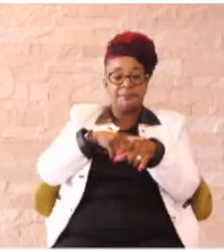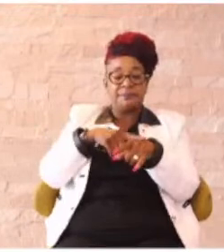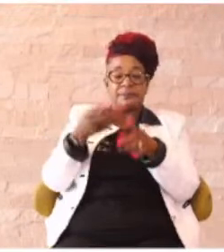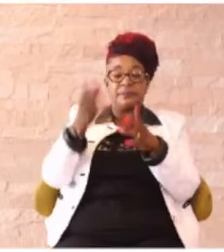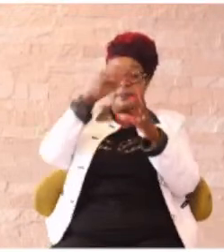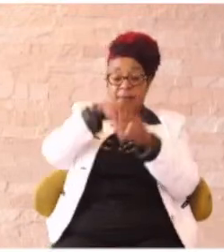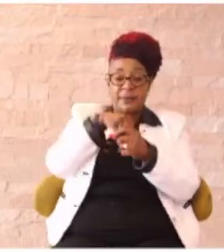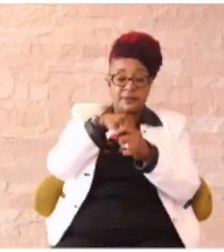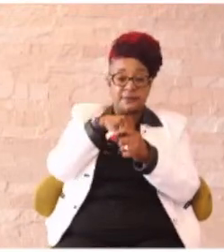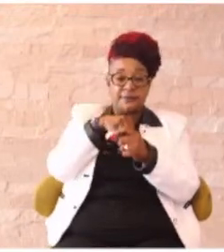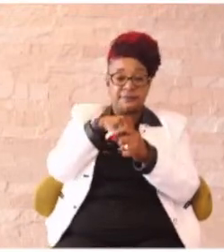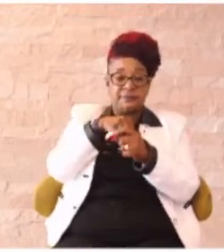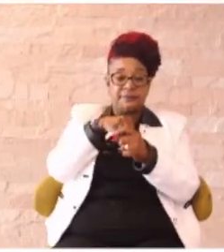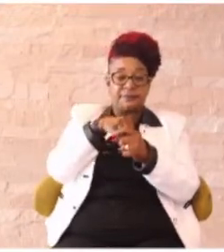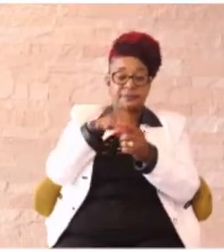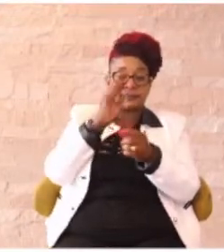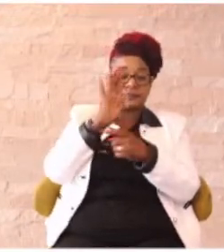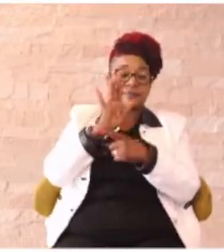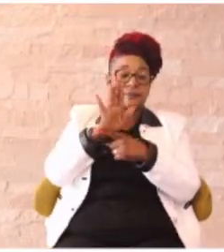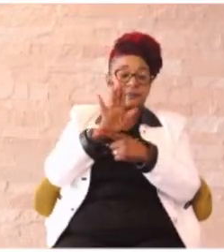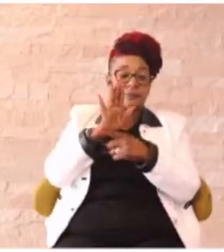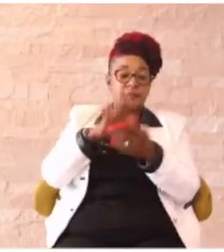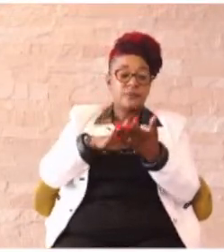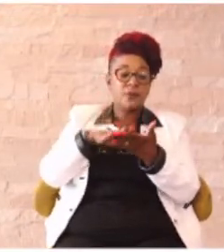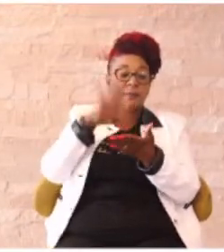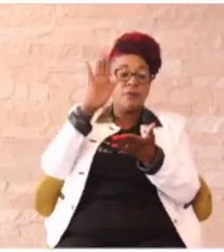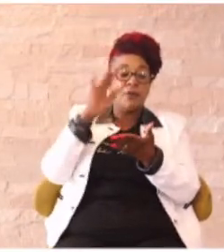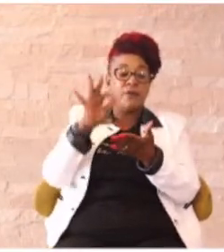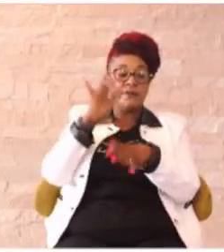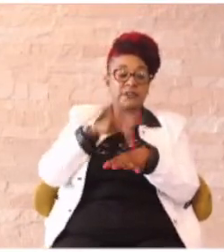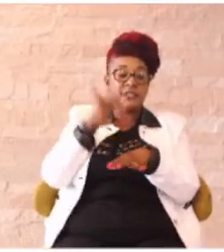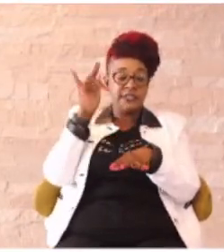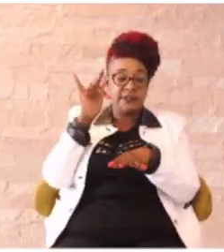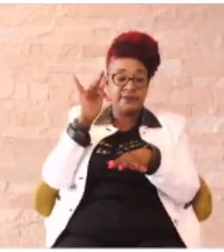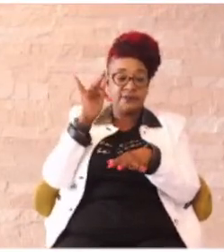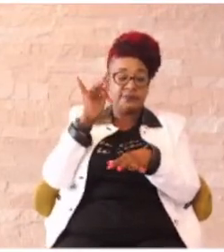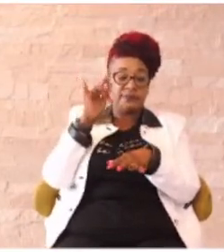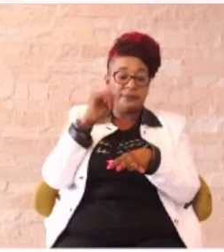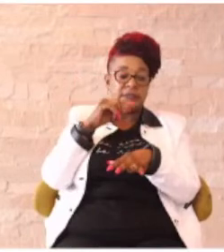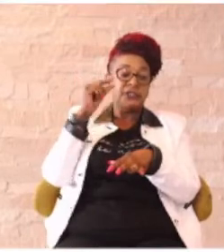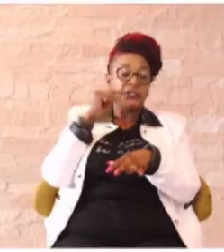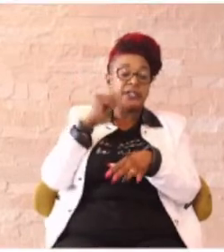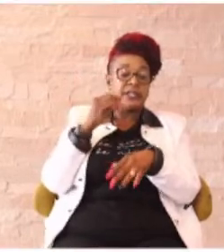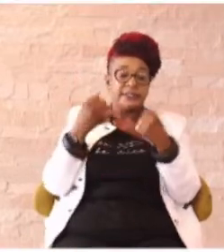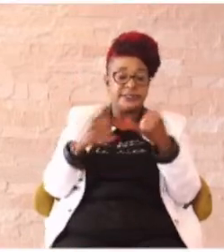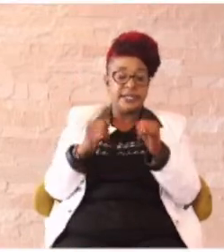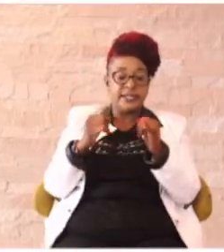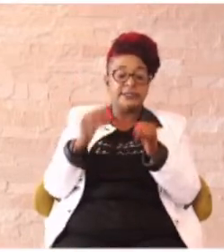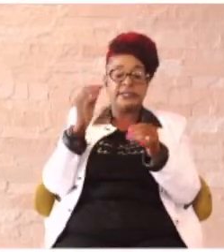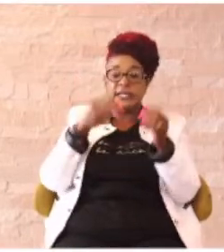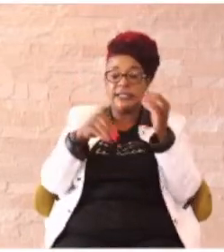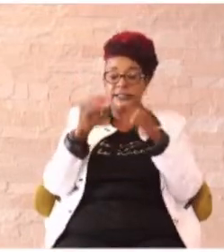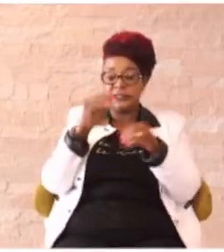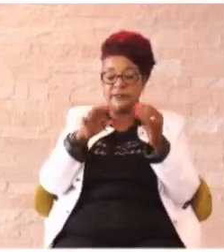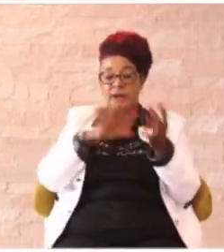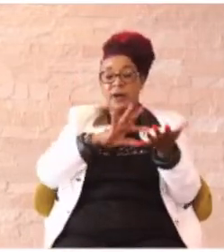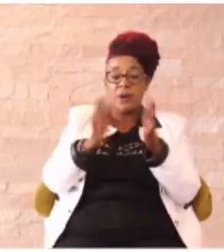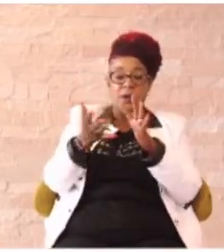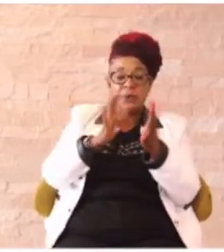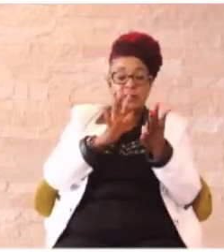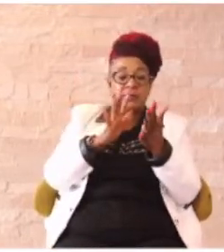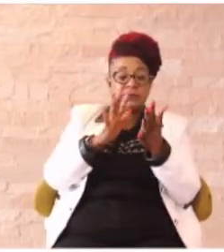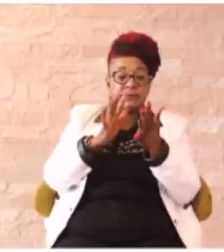power, he was more of maybe gender sensitive and trying to elect 50% for the